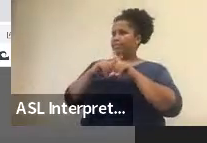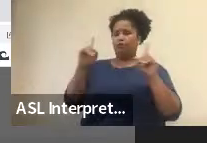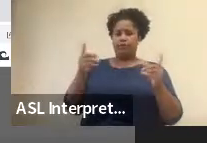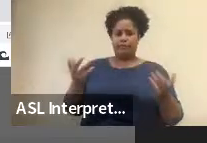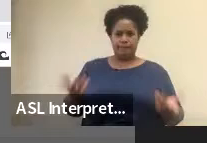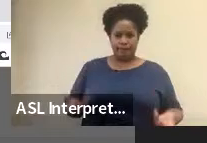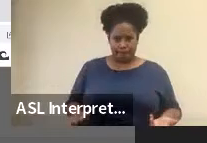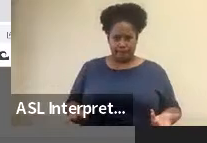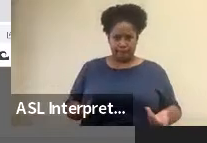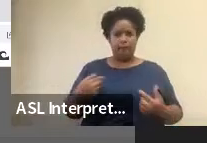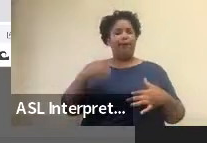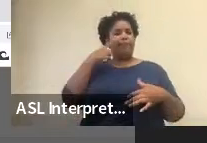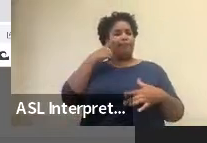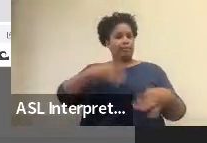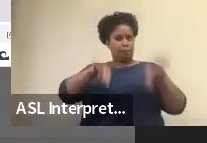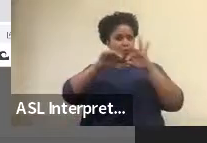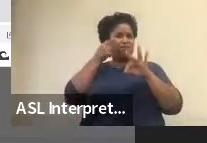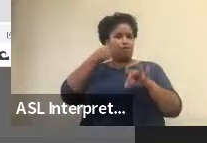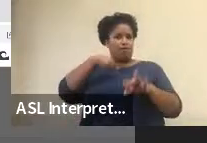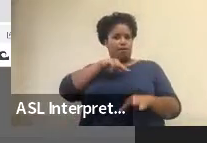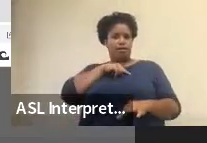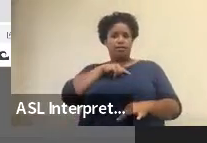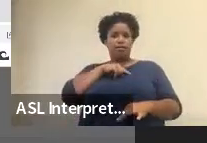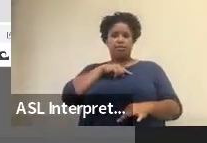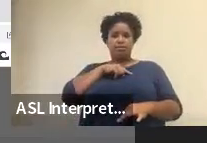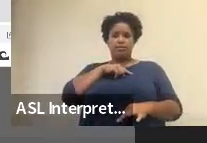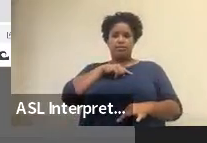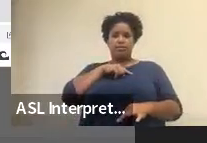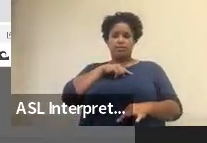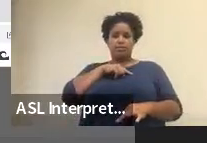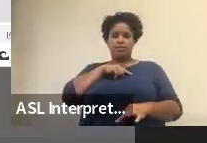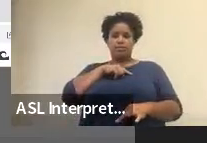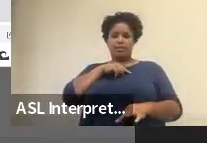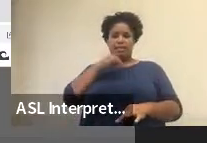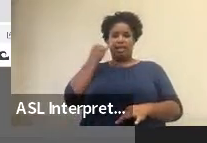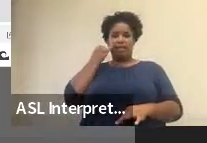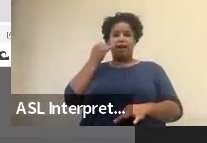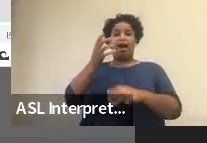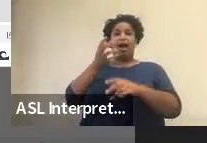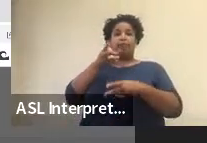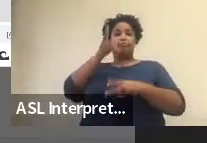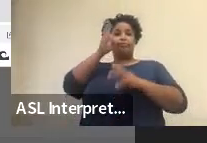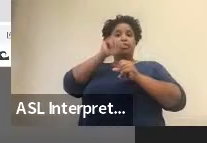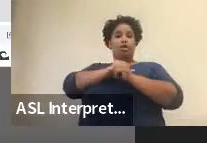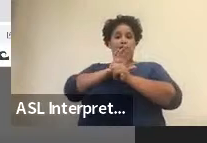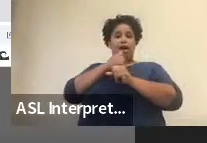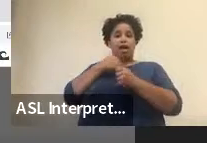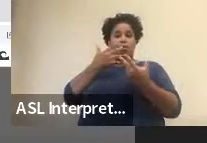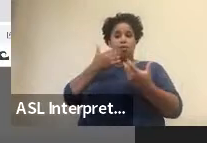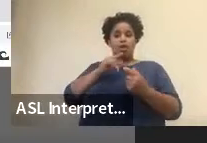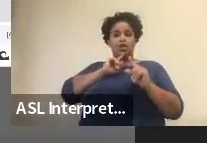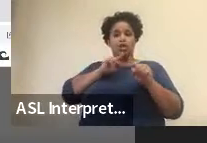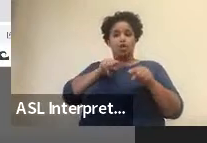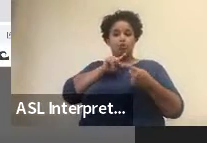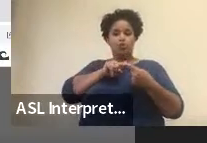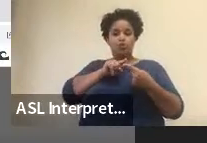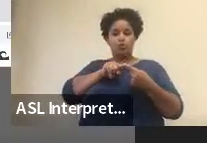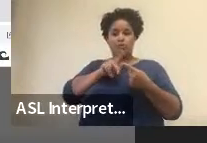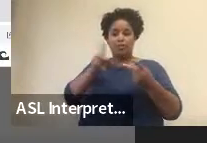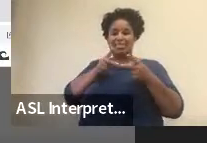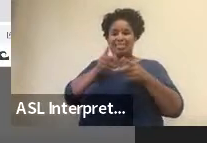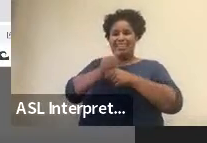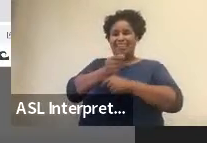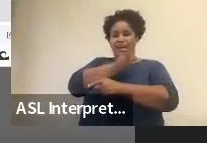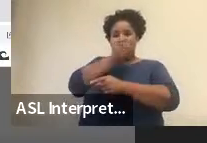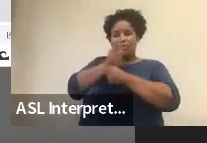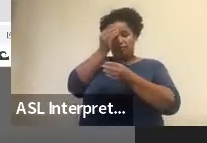us to make sure that, and so I'll just speak as if I got COVID, I would want to be able to go somewhere and get accurate information